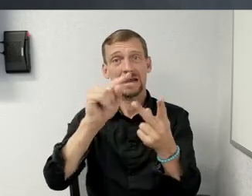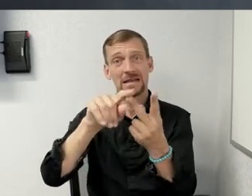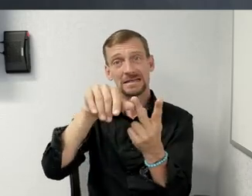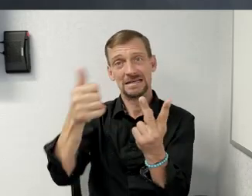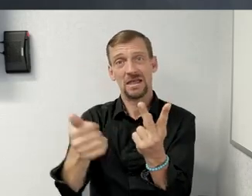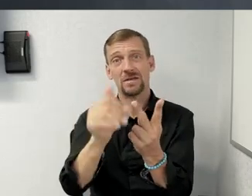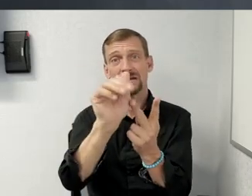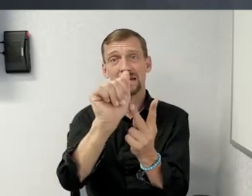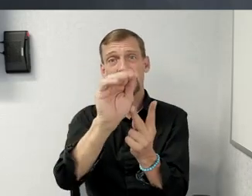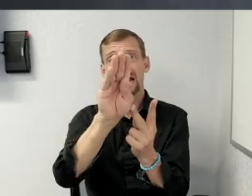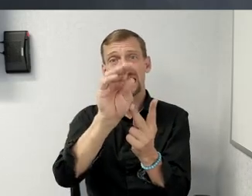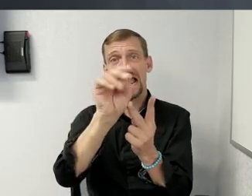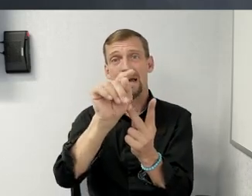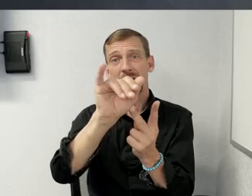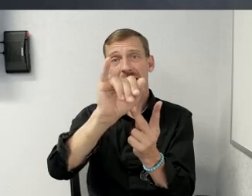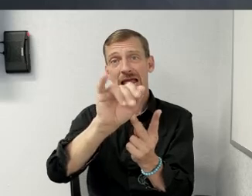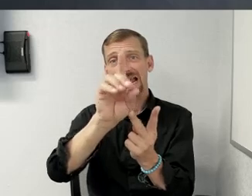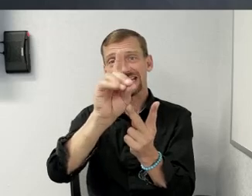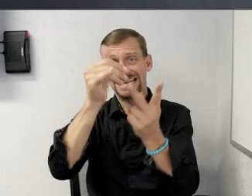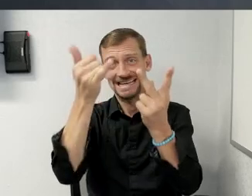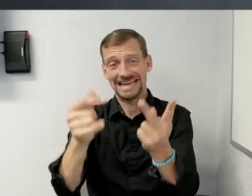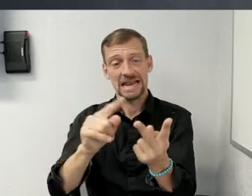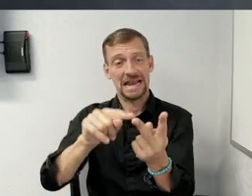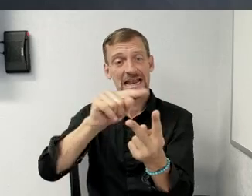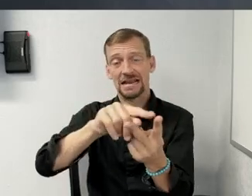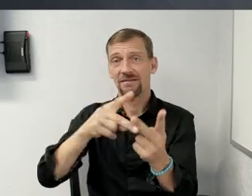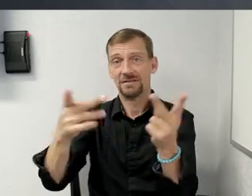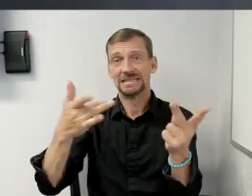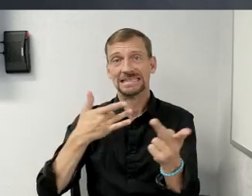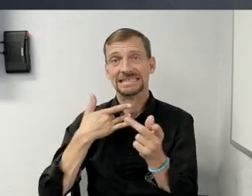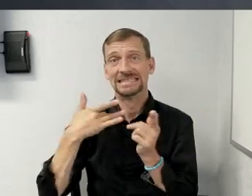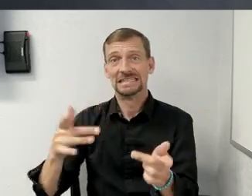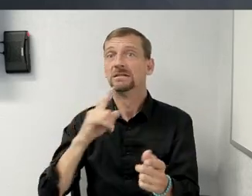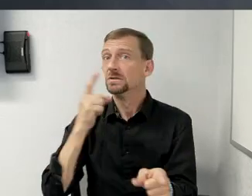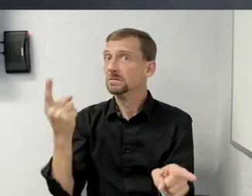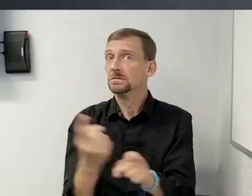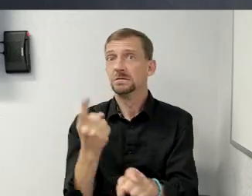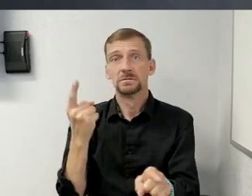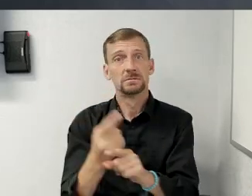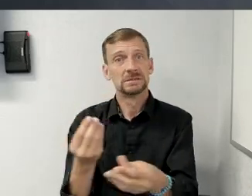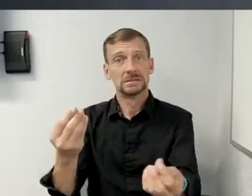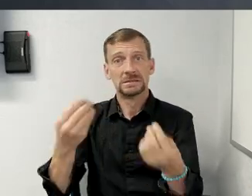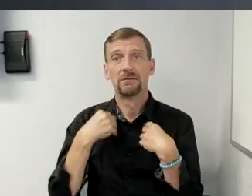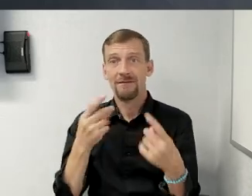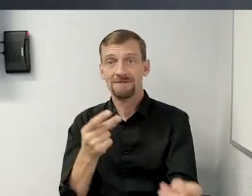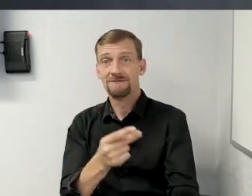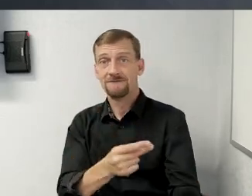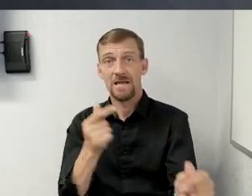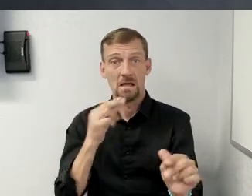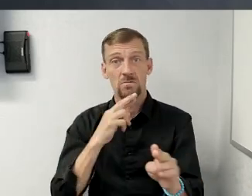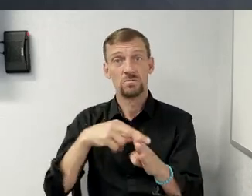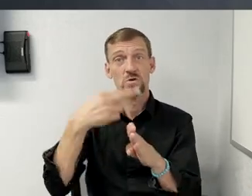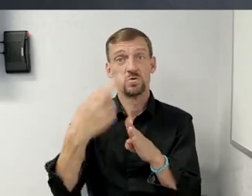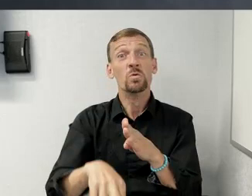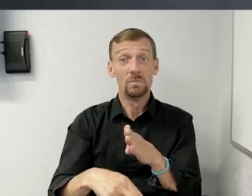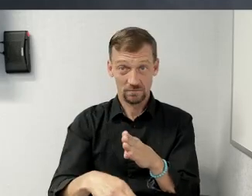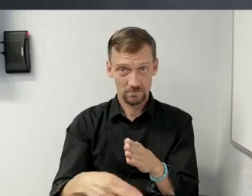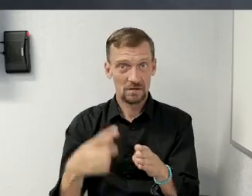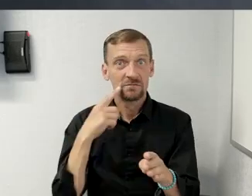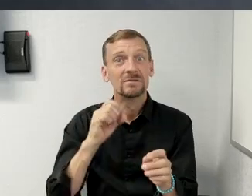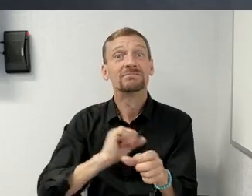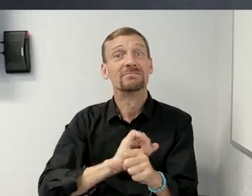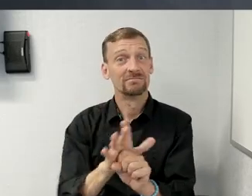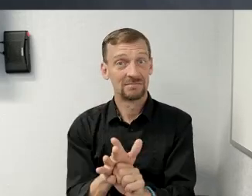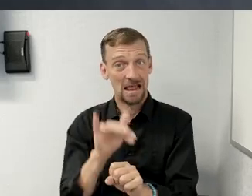Abbott ID Now, both extremely sensitive, accurate, give us relatively quick results. Those